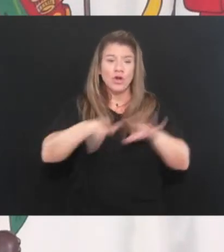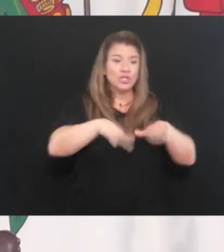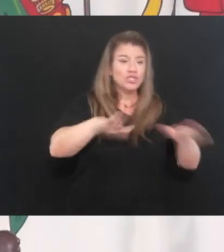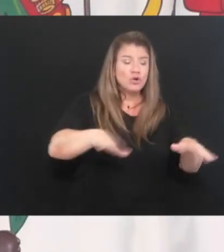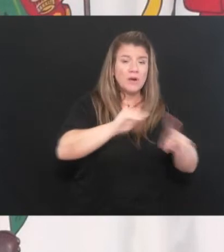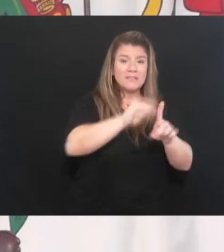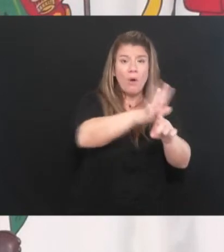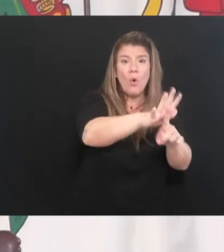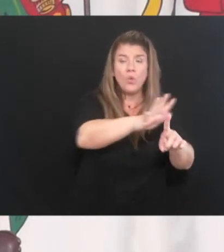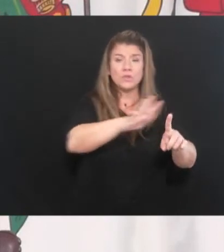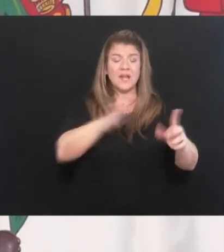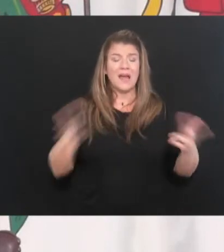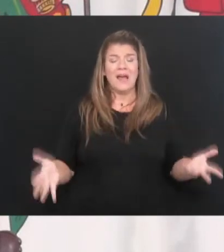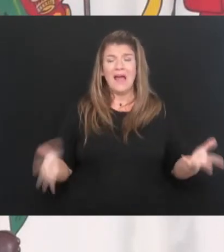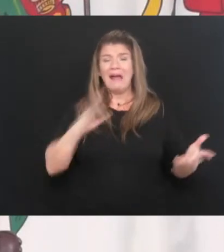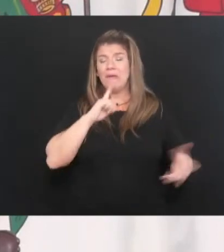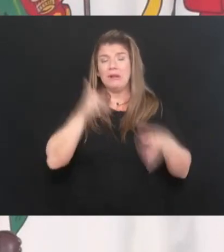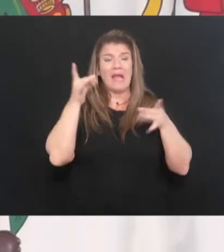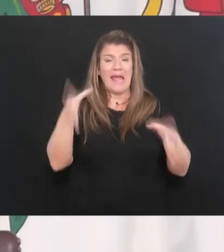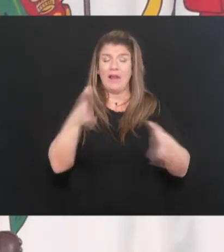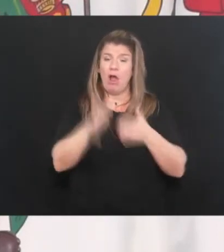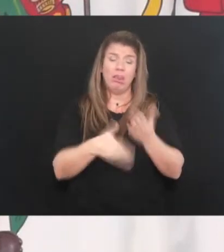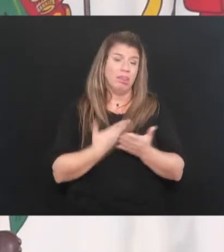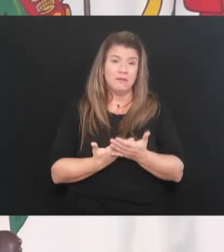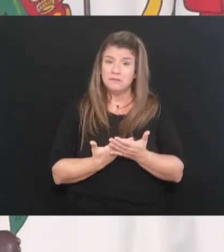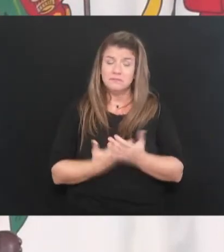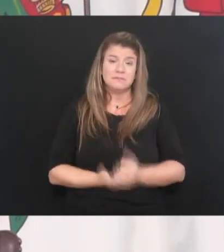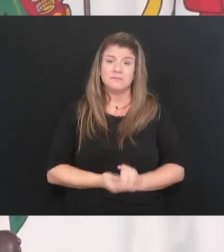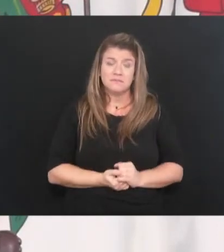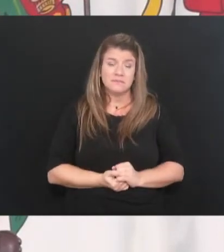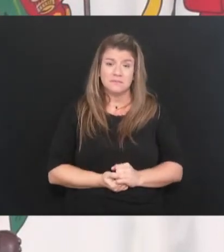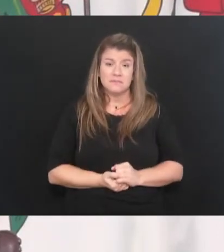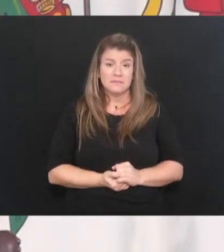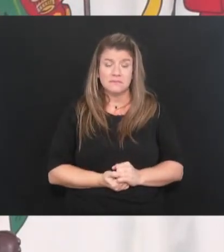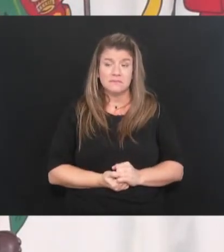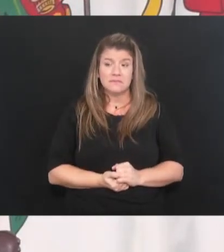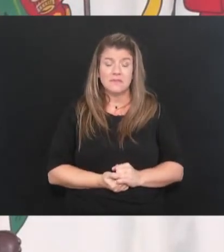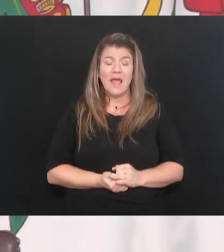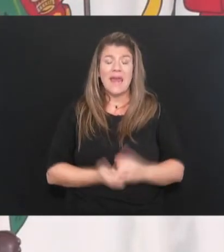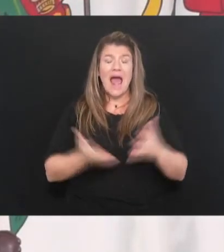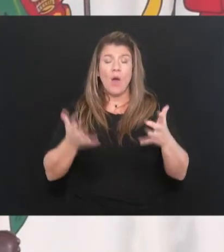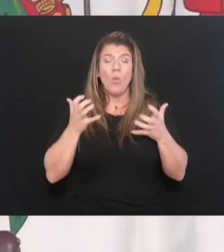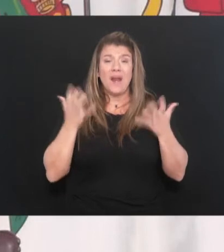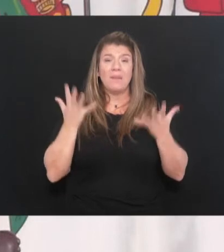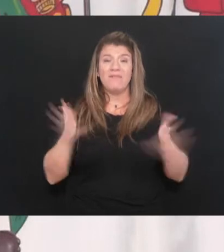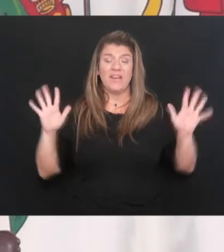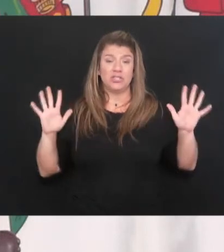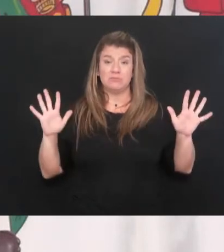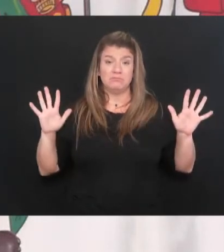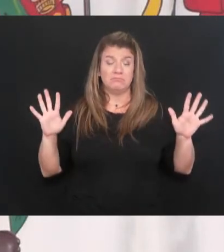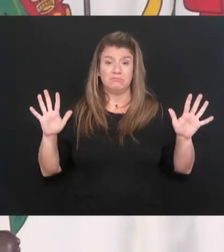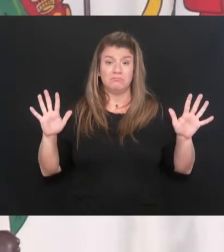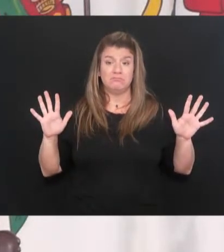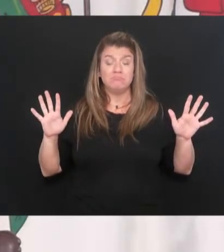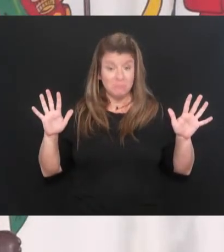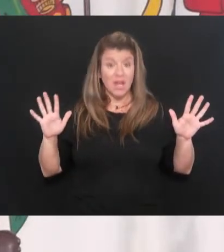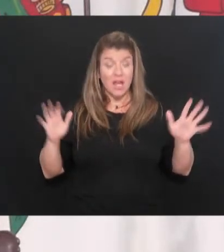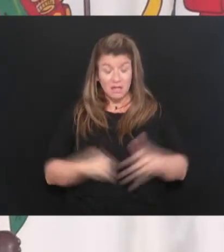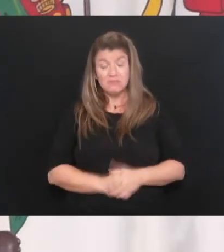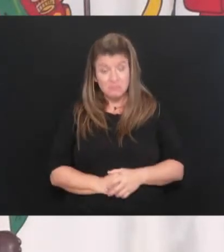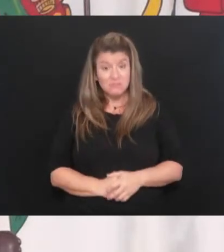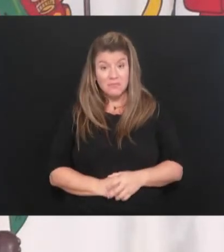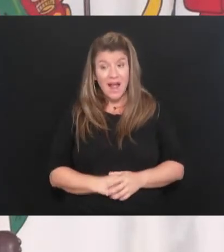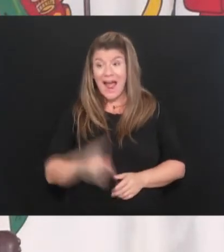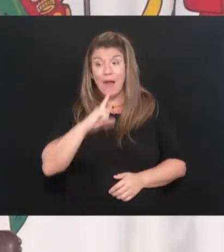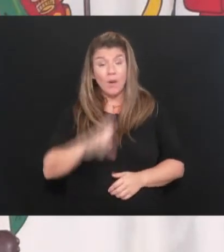and everything. I hate it. And I want it to end so badly. And yeah, I really